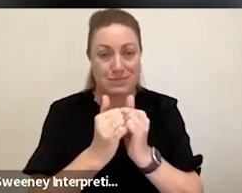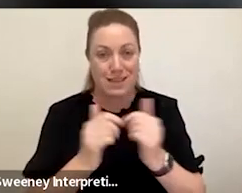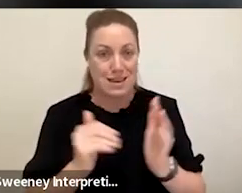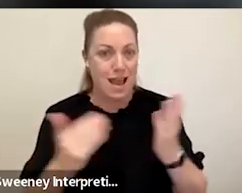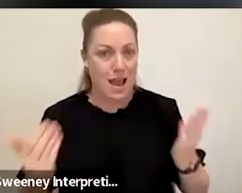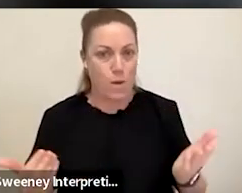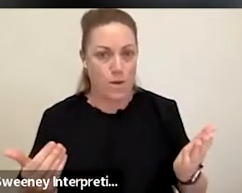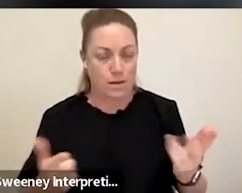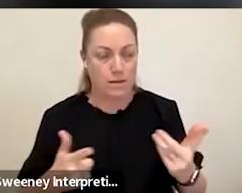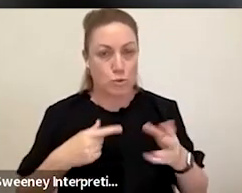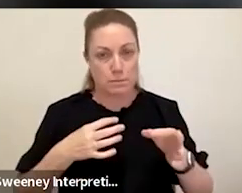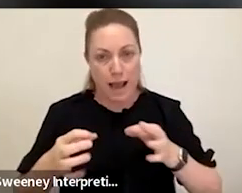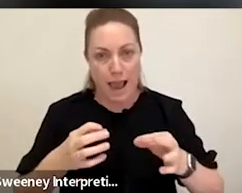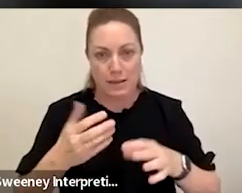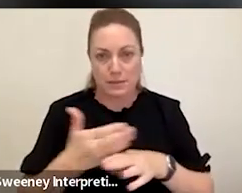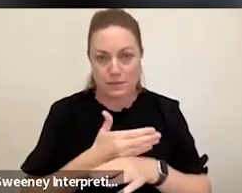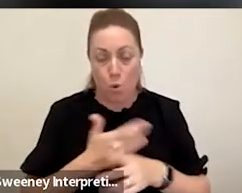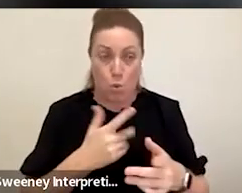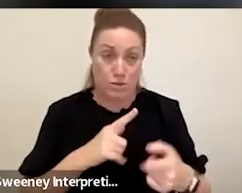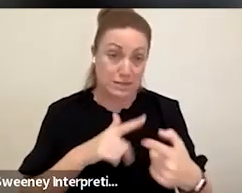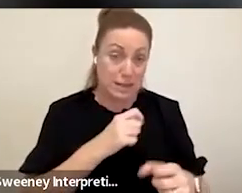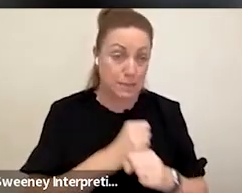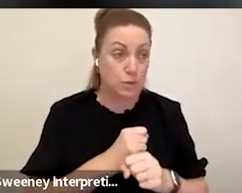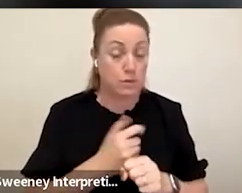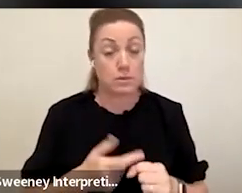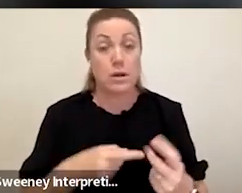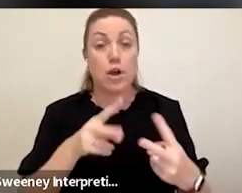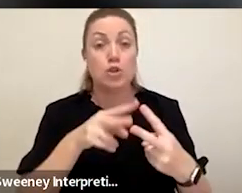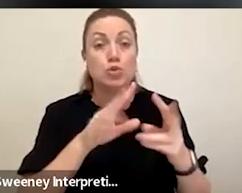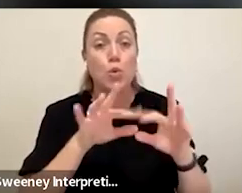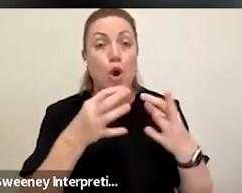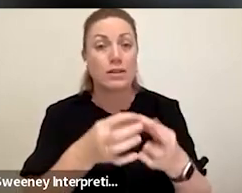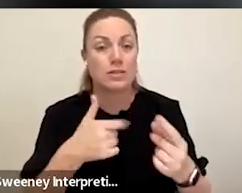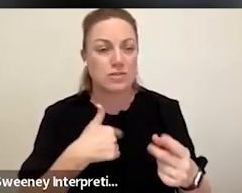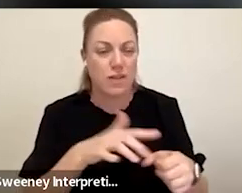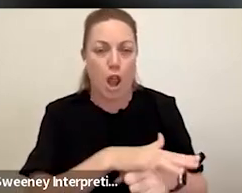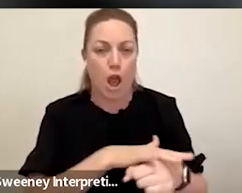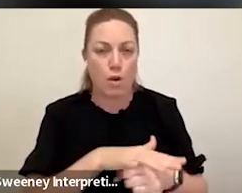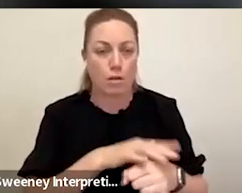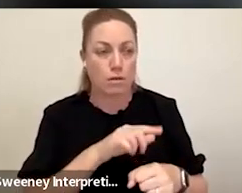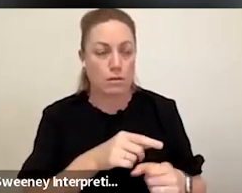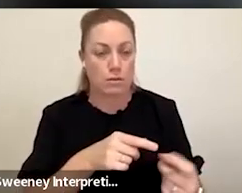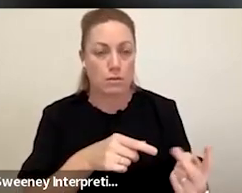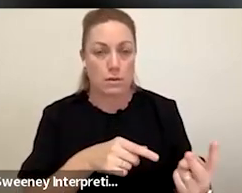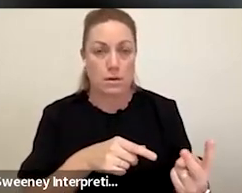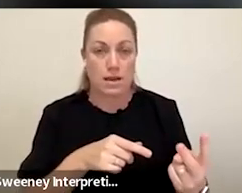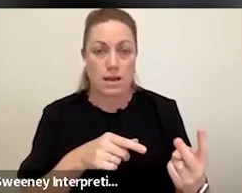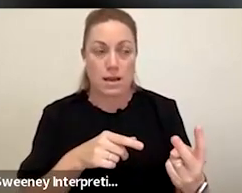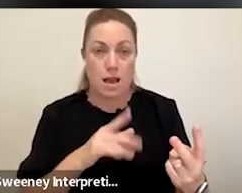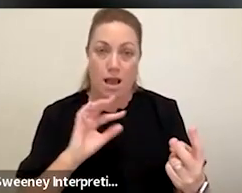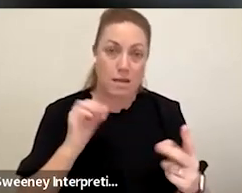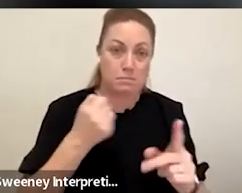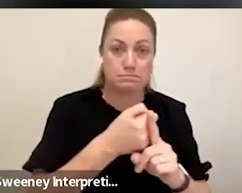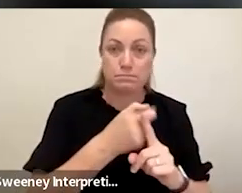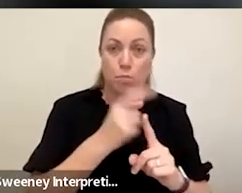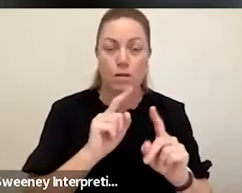is 2 organisations that live locally were impacted by a storm,